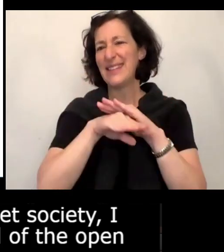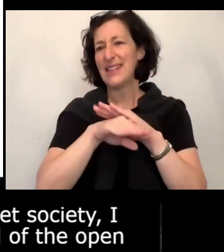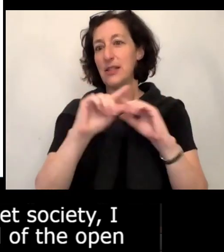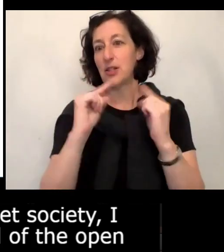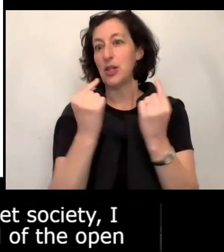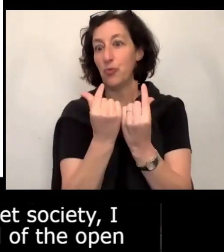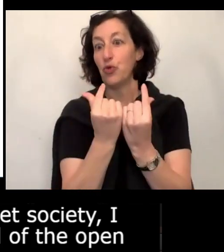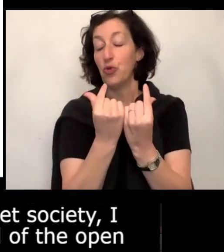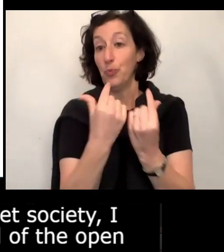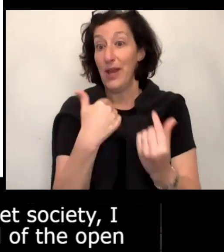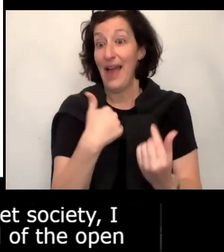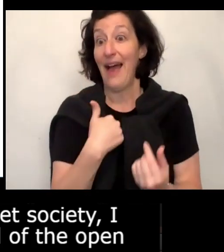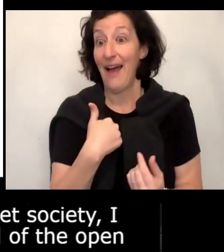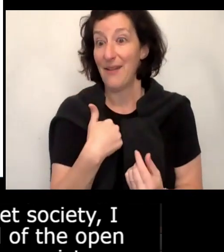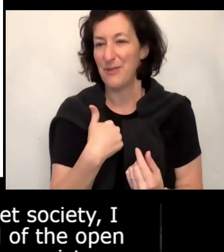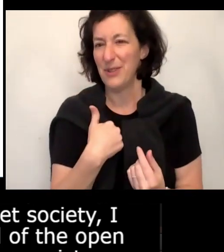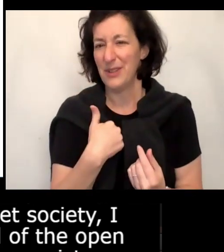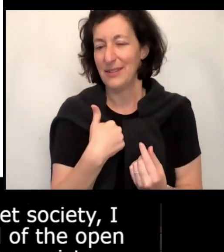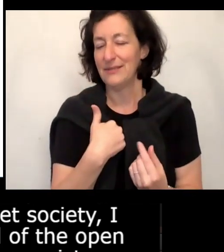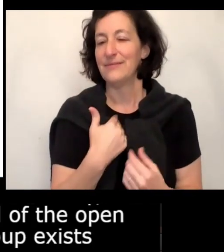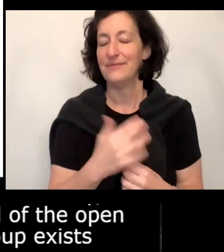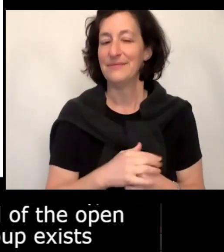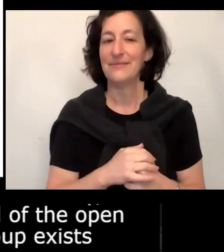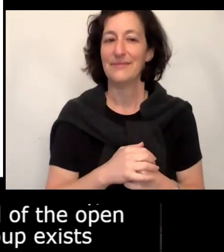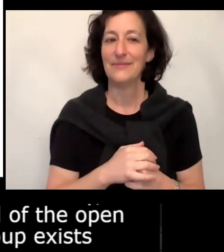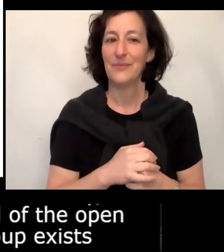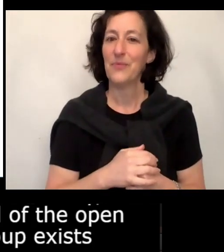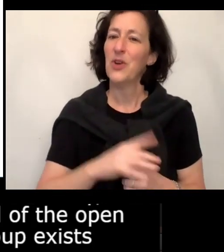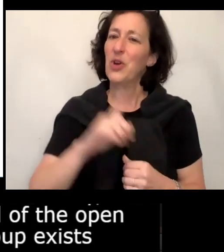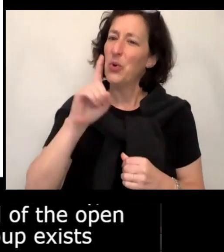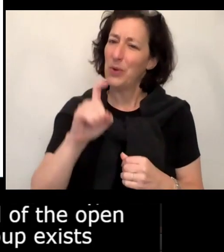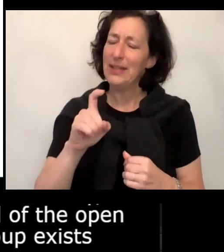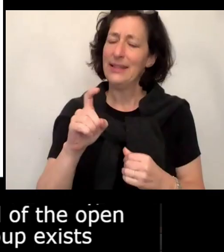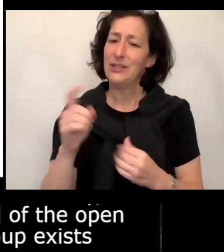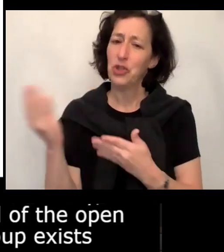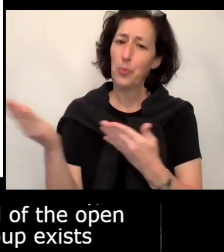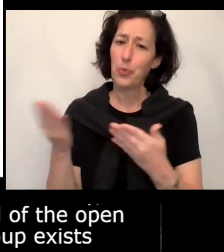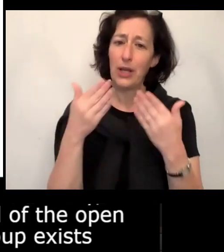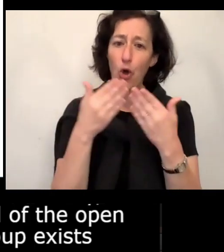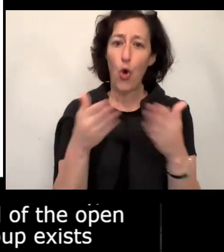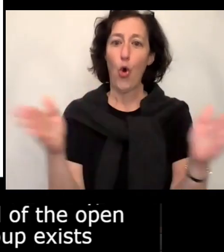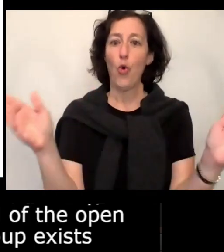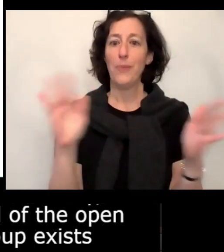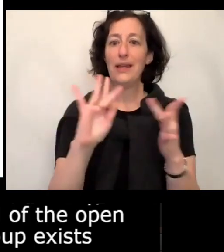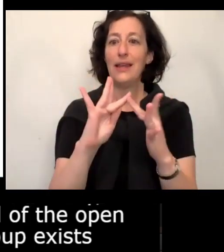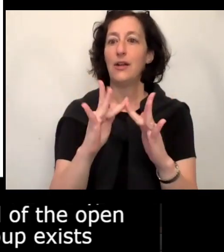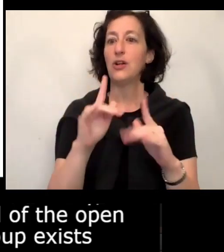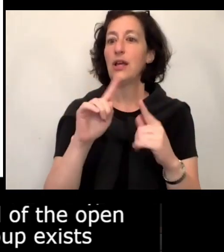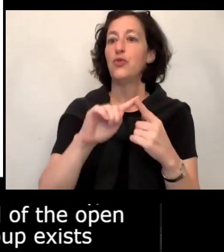exists, among other reasons, is that we need to bring an open Internet to all.